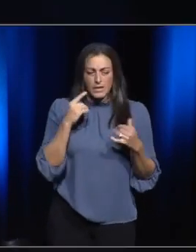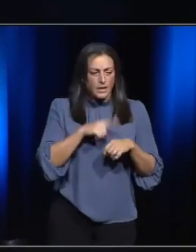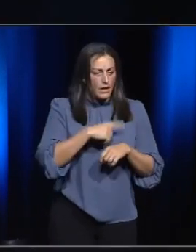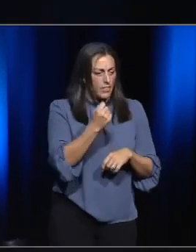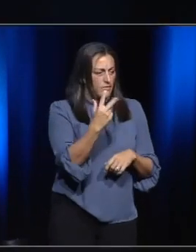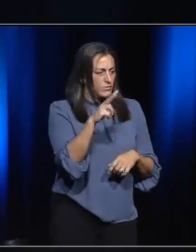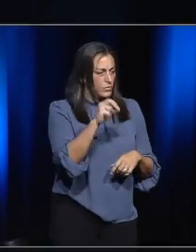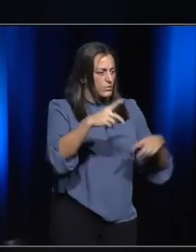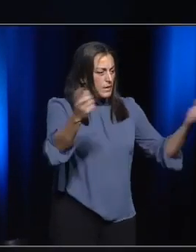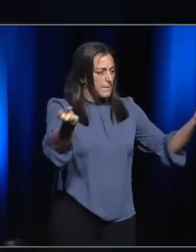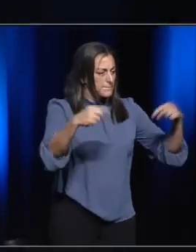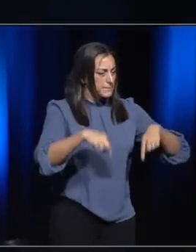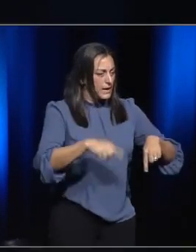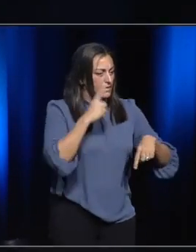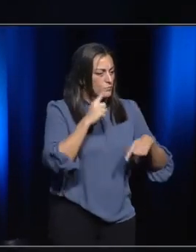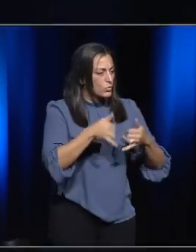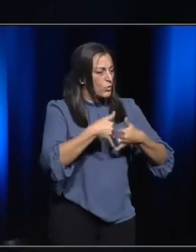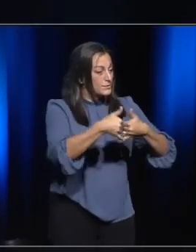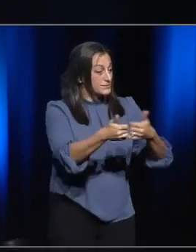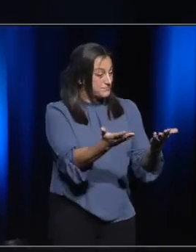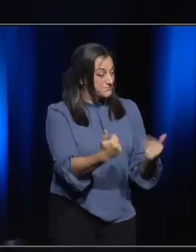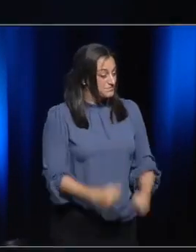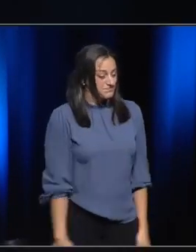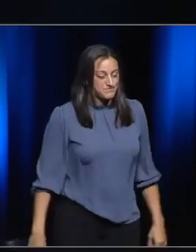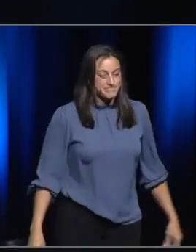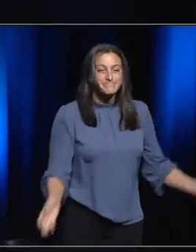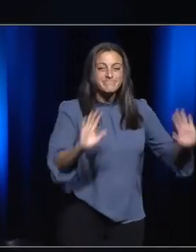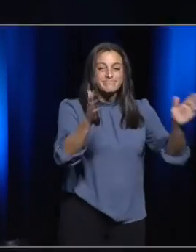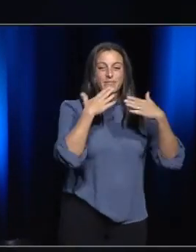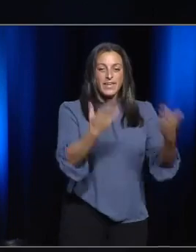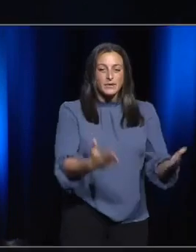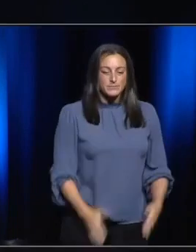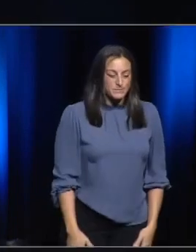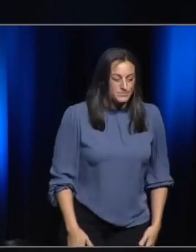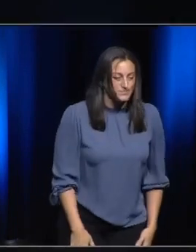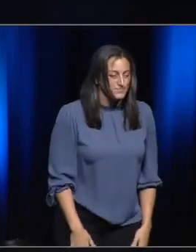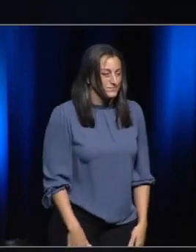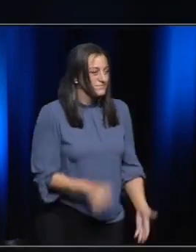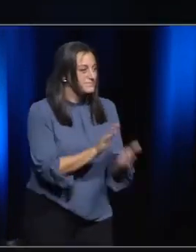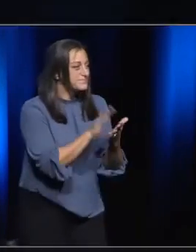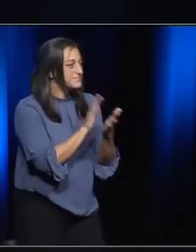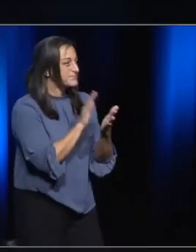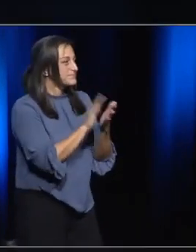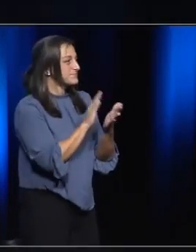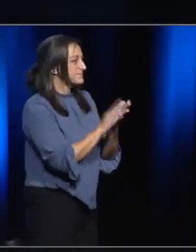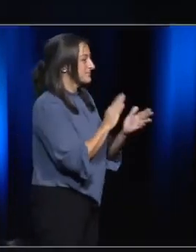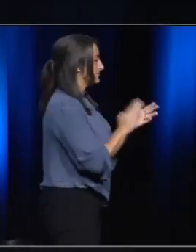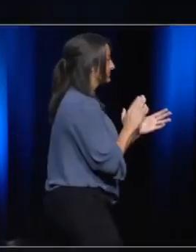here for the Wood and Norris Awards. Thanks so much for attending. We'll see you soon.